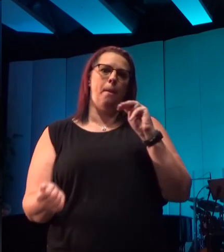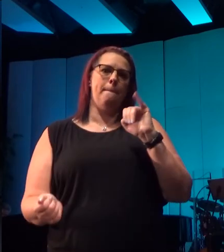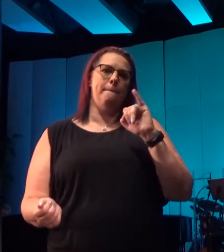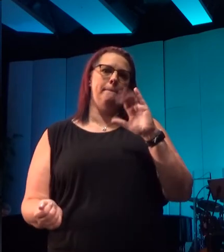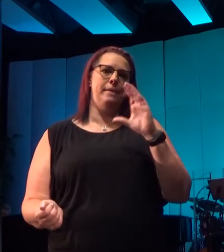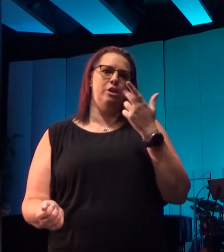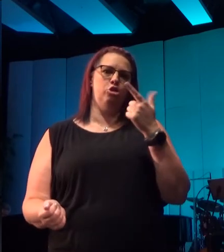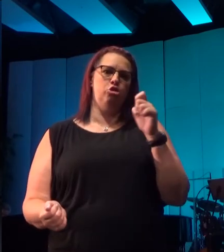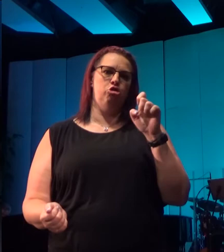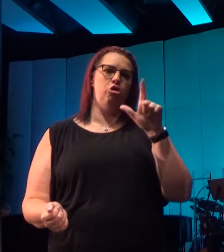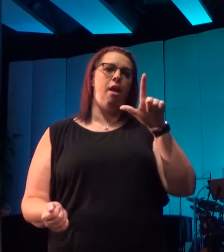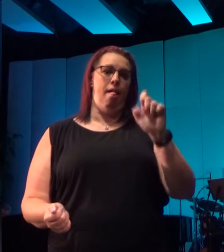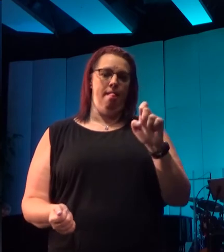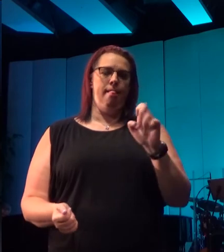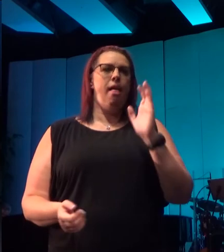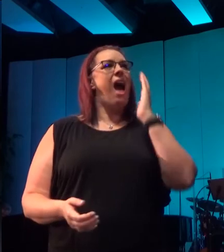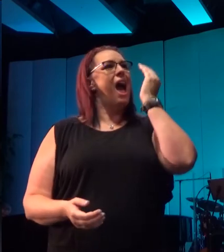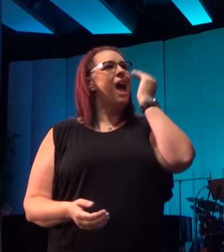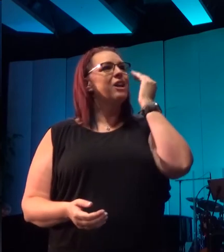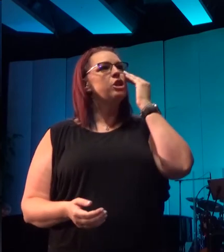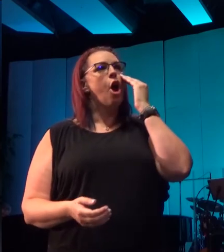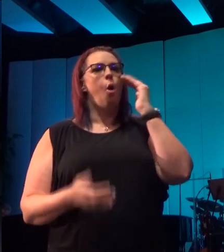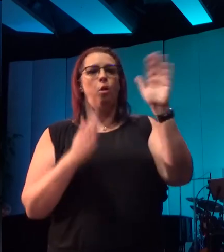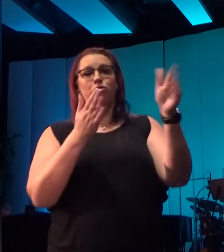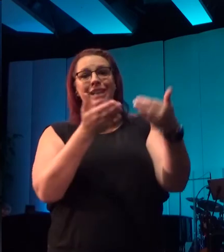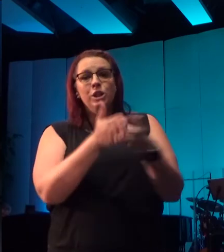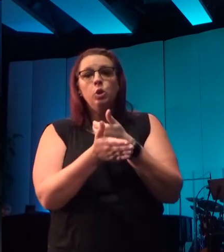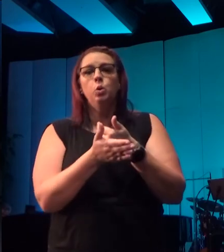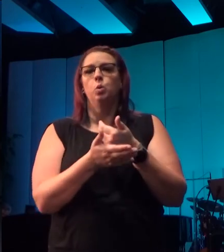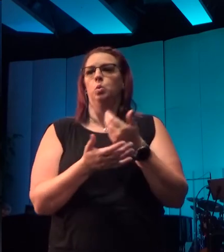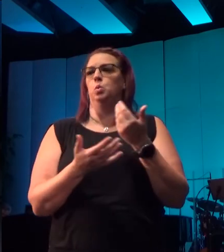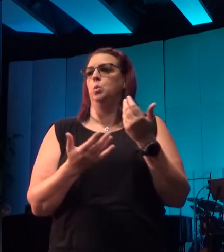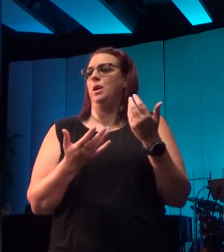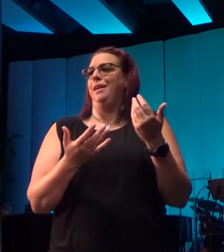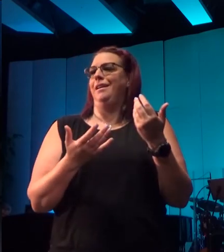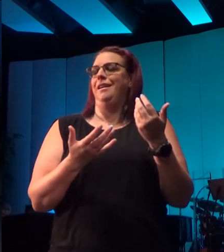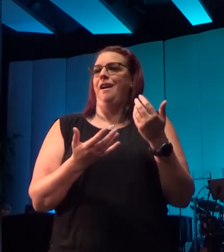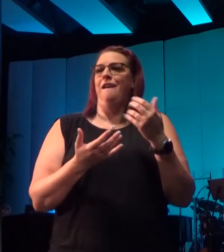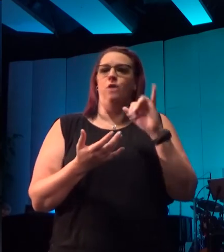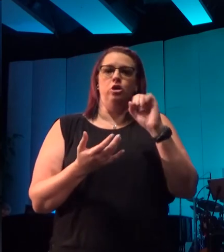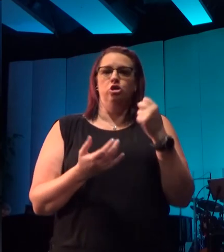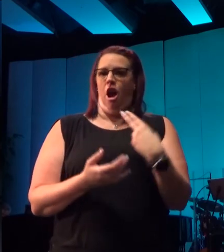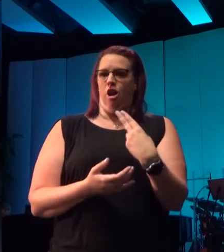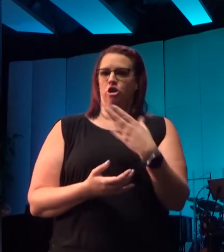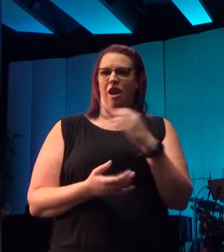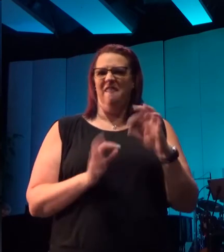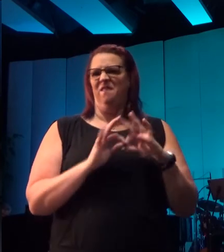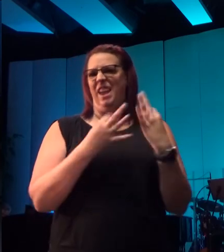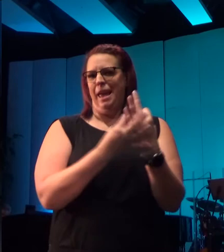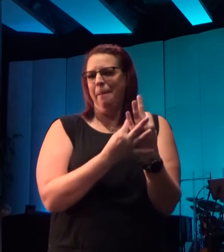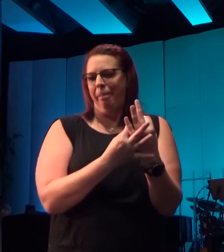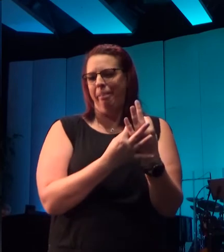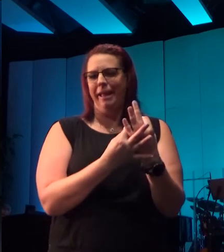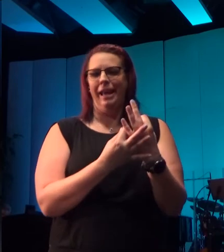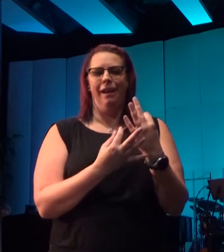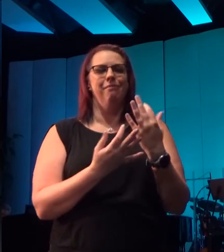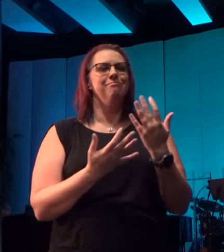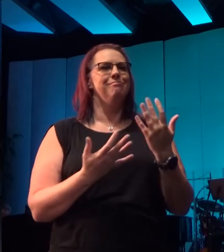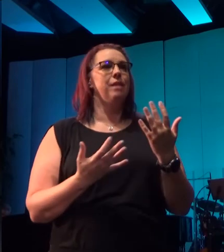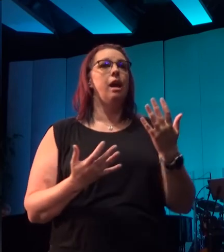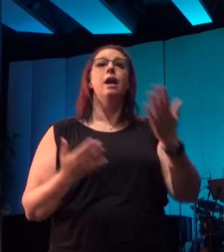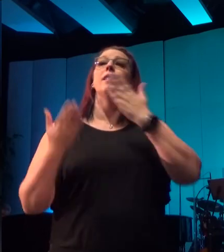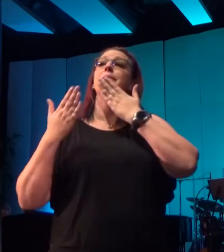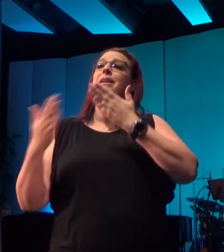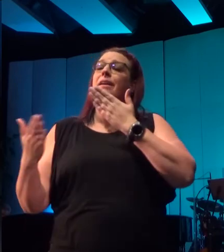I know renewal and joy for Reverend Josh and his family. May we just pause and give thanks for all the